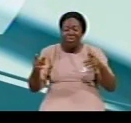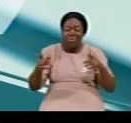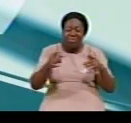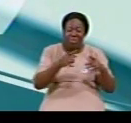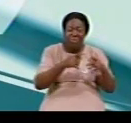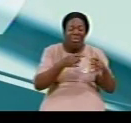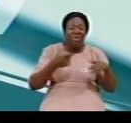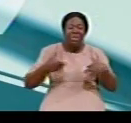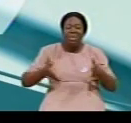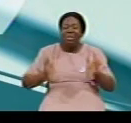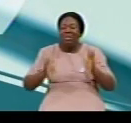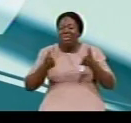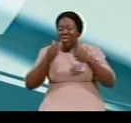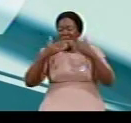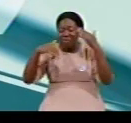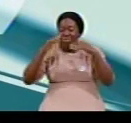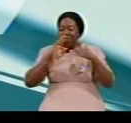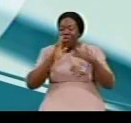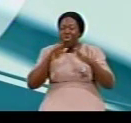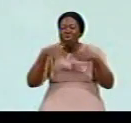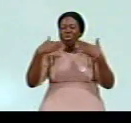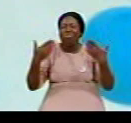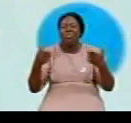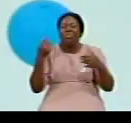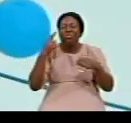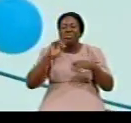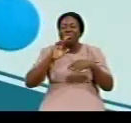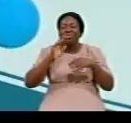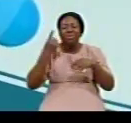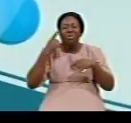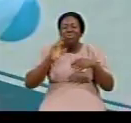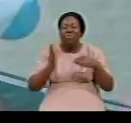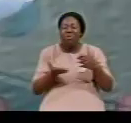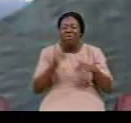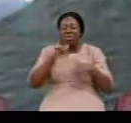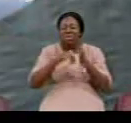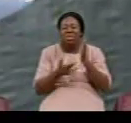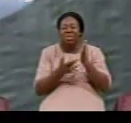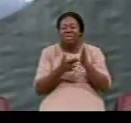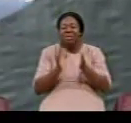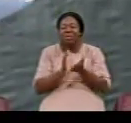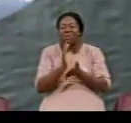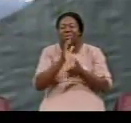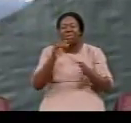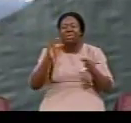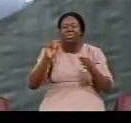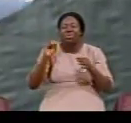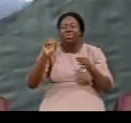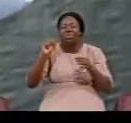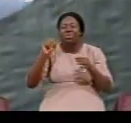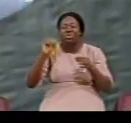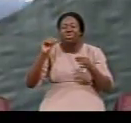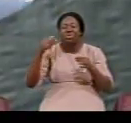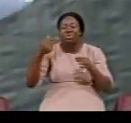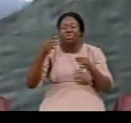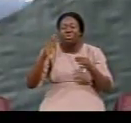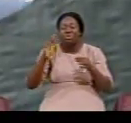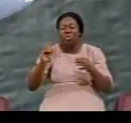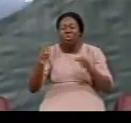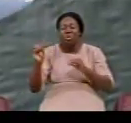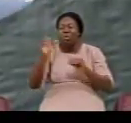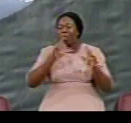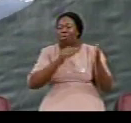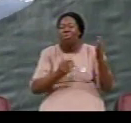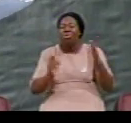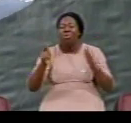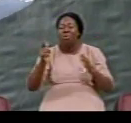for us. Let the heavens open for us in Technical College Oshogbo. Oh God, let the heavens open. Let